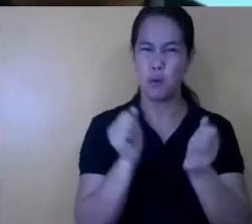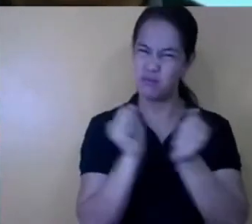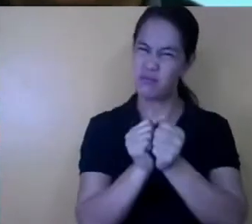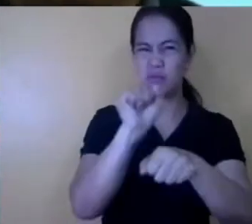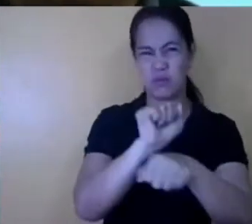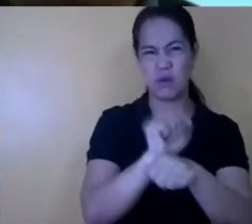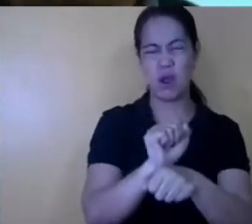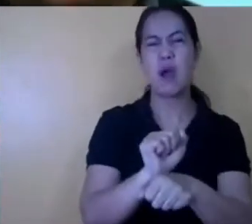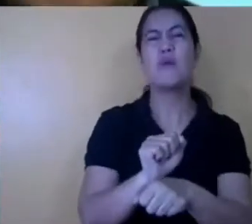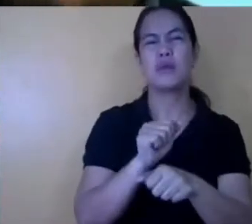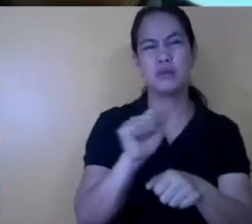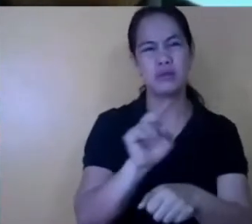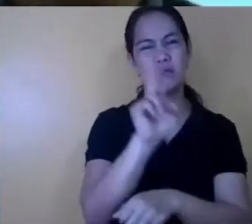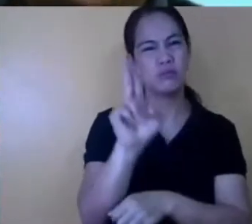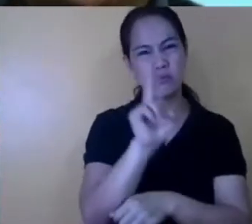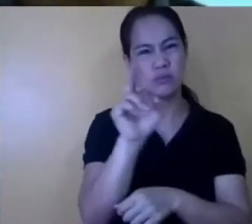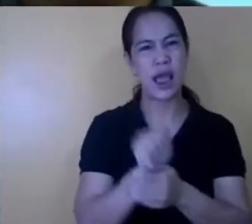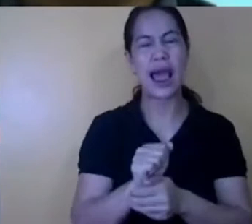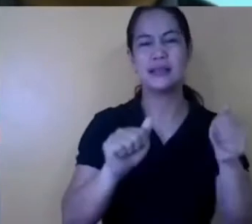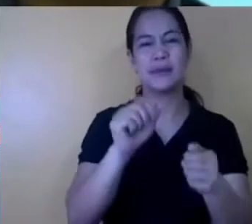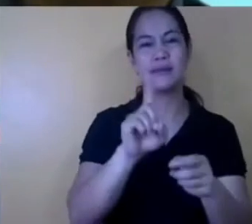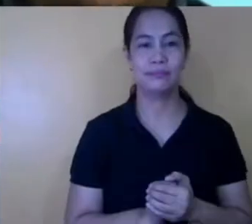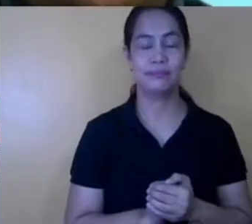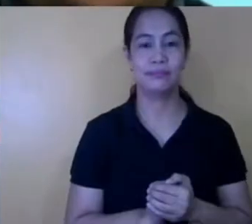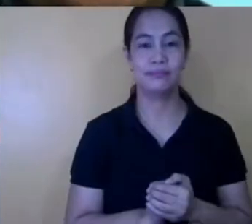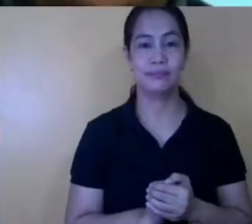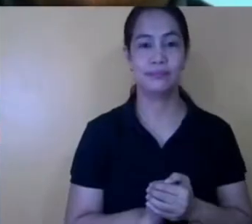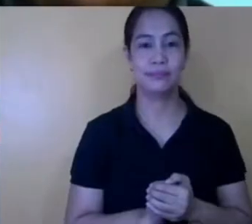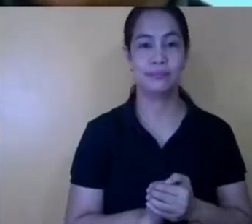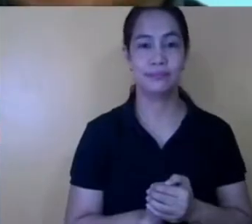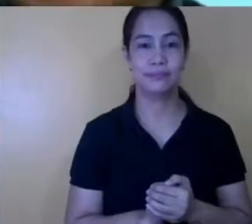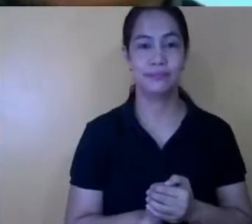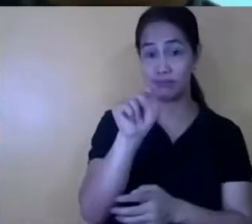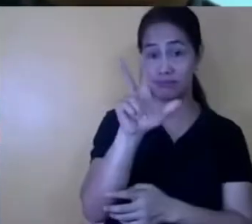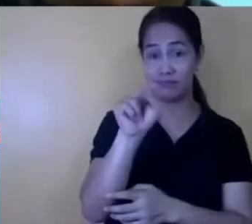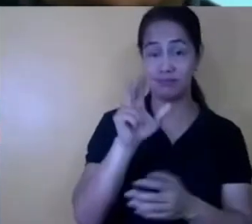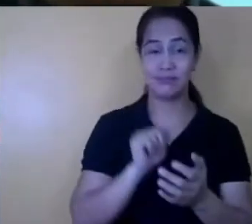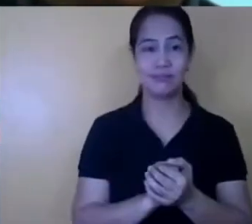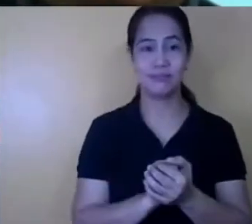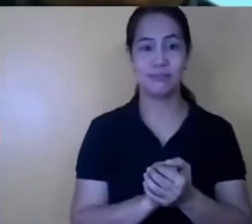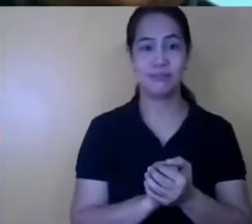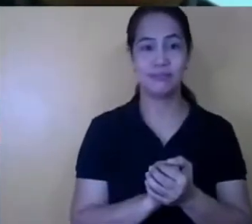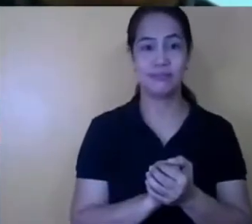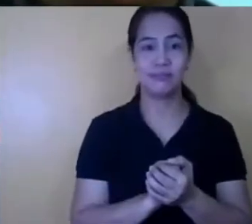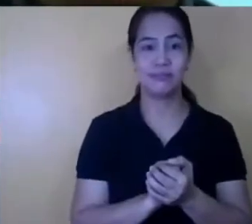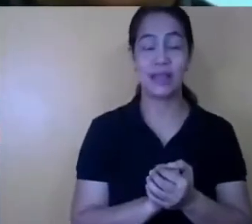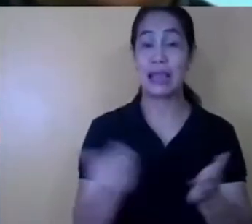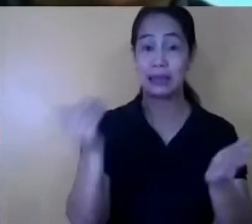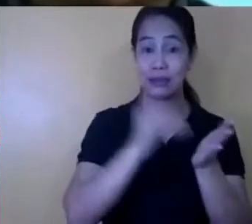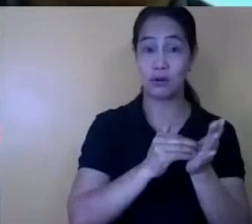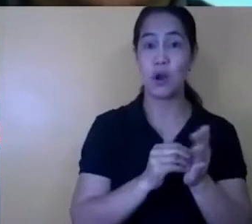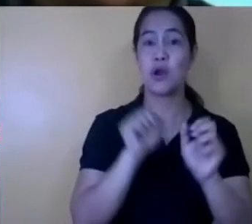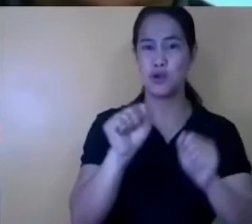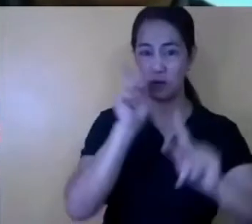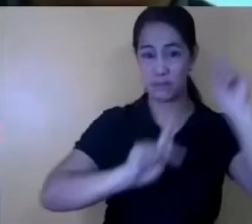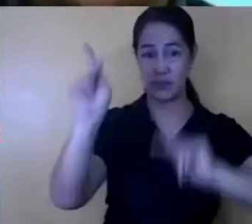assessment data, then we get unsatisfactory. For objective 13, again, your performance will be based on